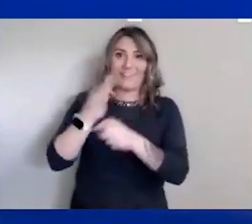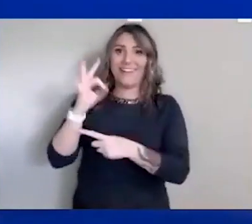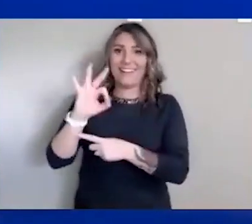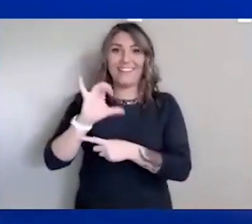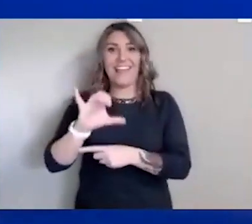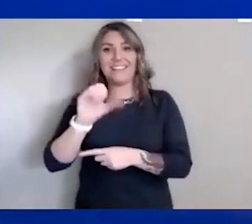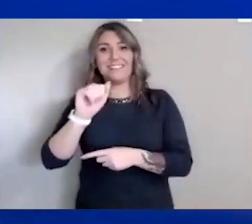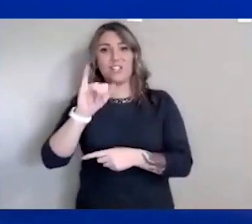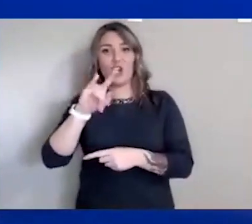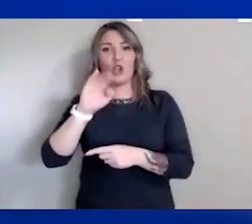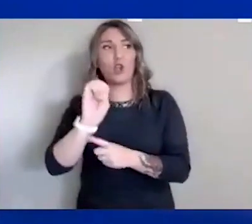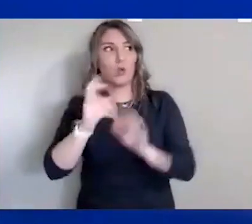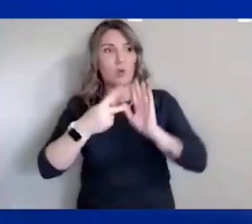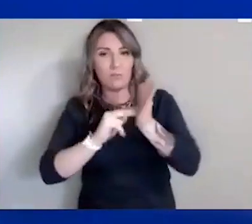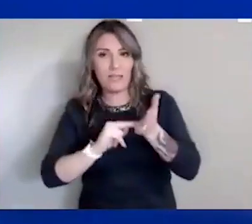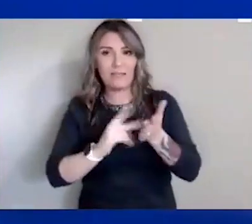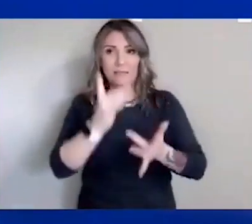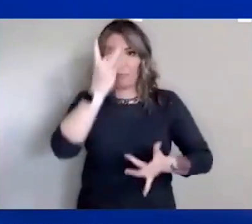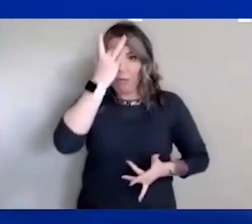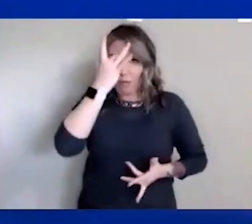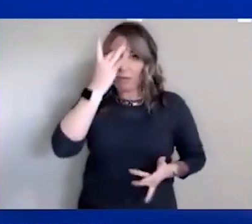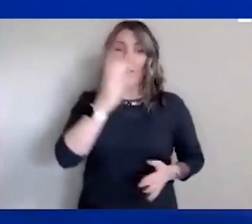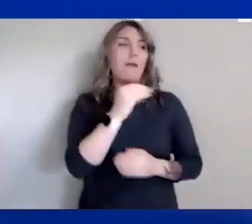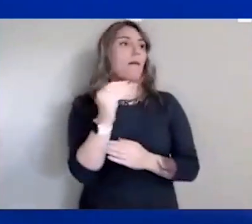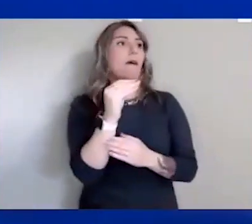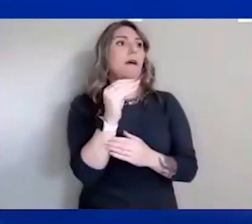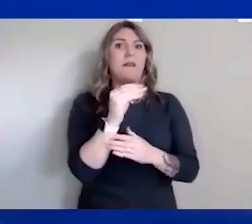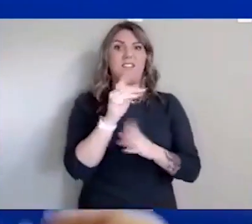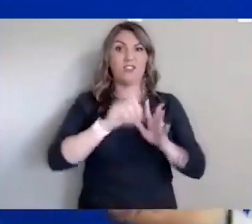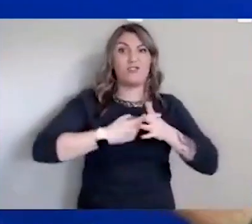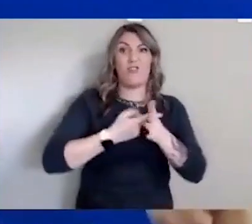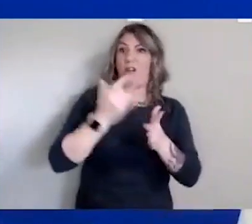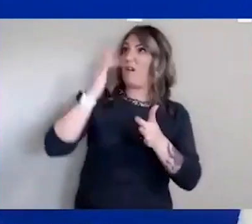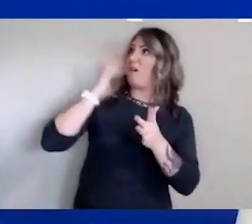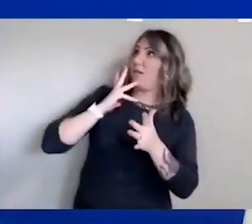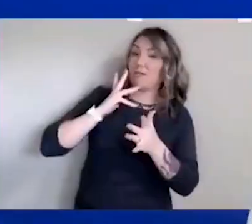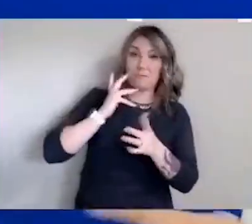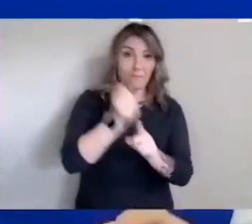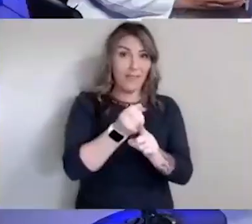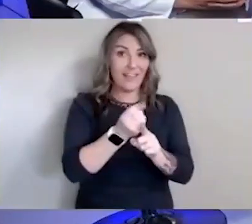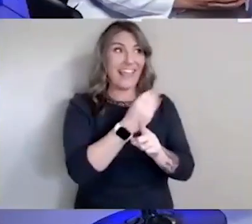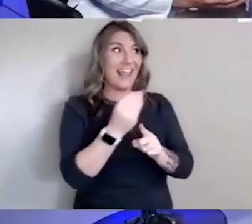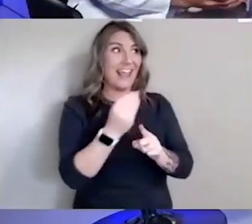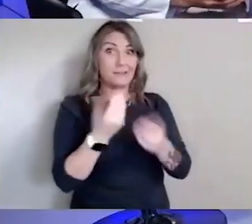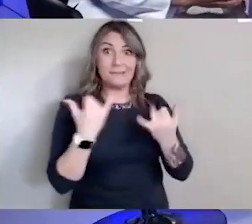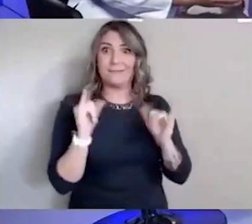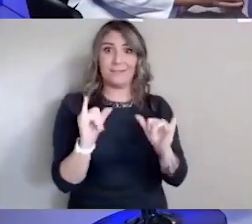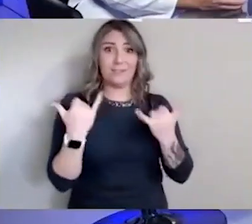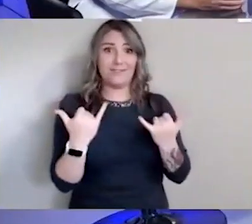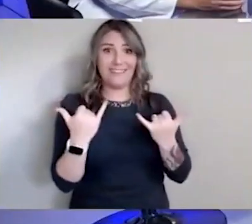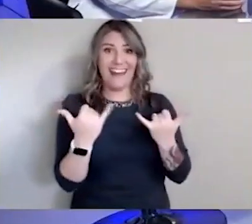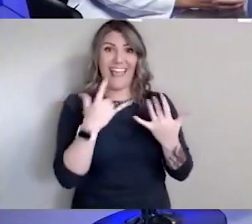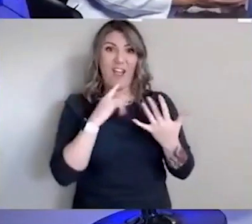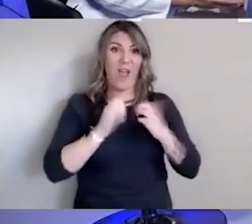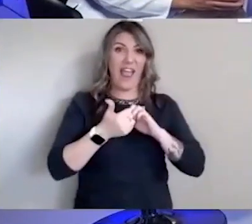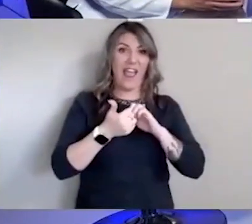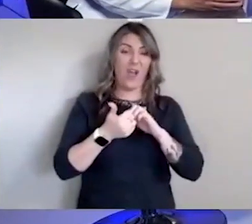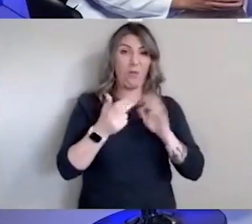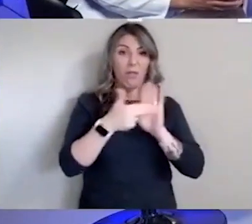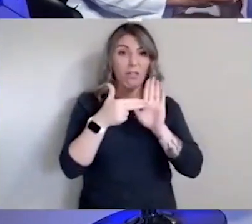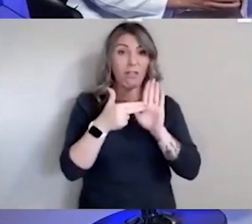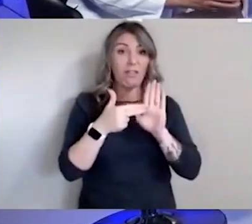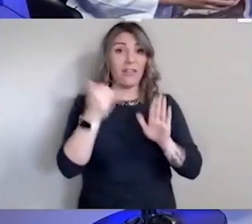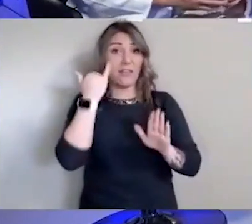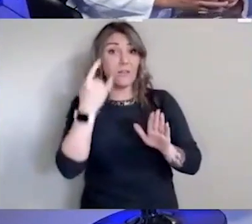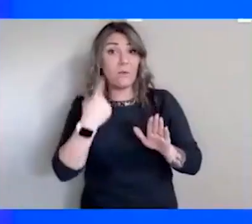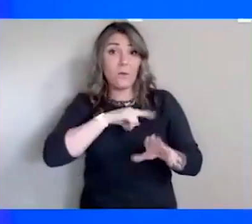counted at the height of the pandemic. That's what we counted at the very beginning of the pandemic, and that's still how we count it today. And again, just because if we test you, that